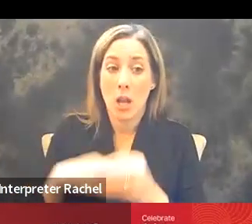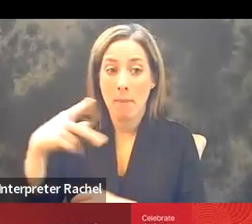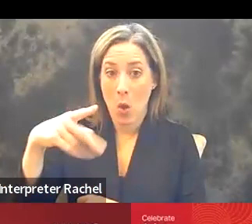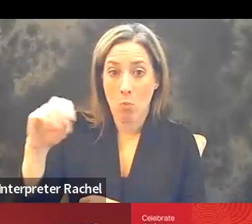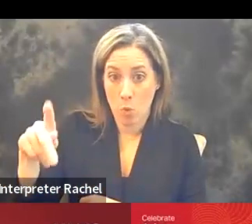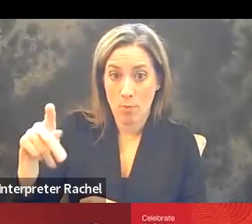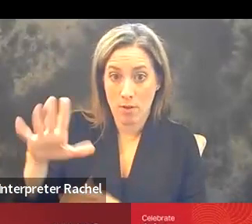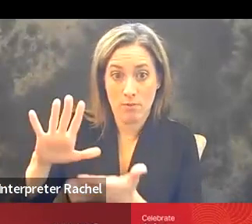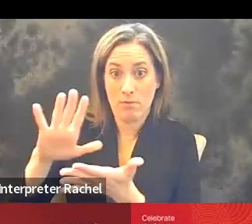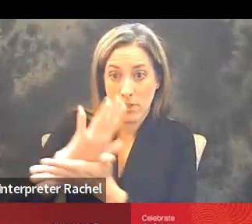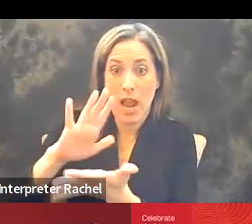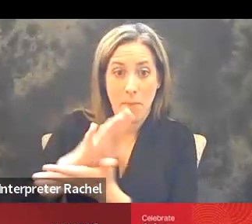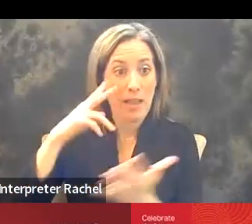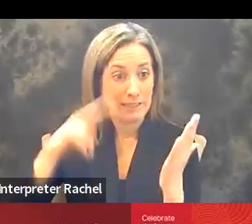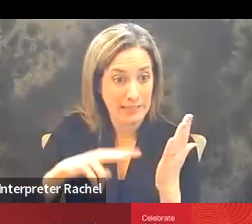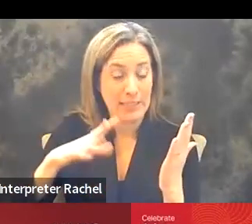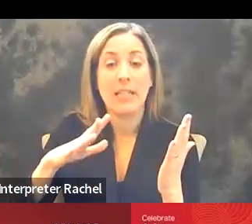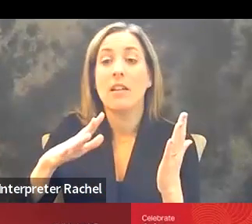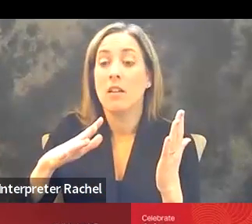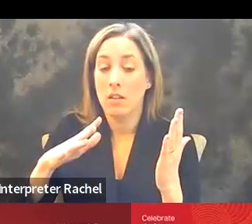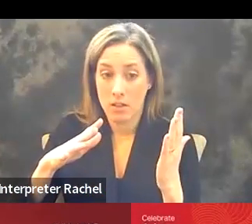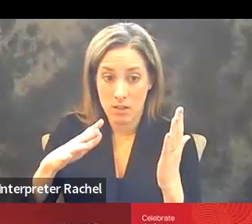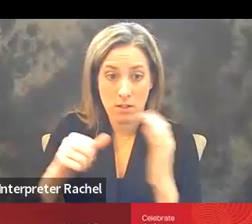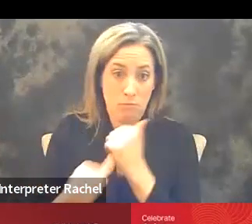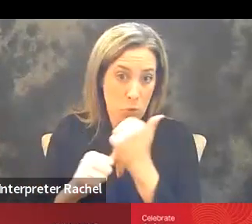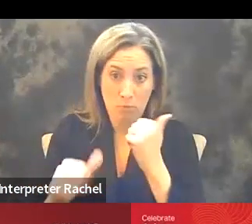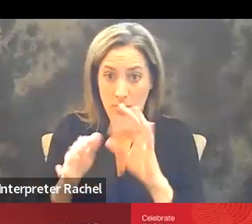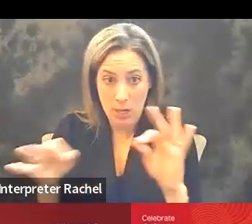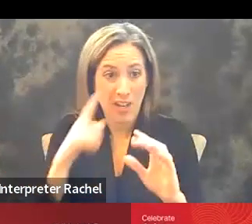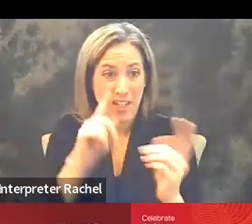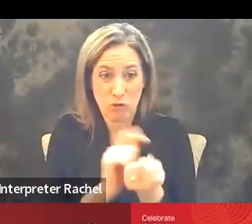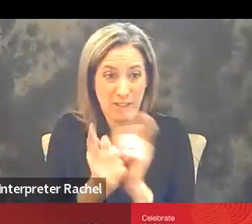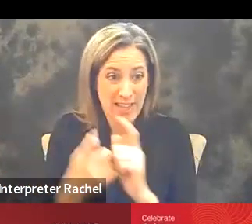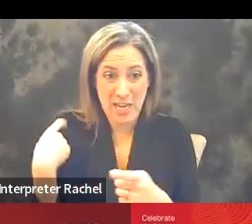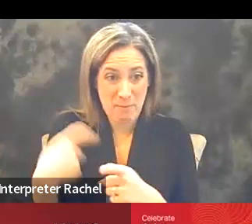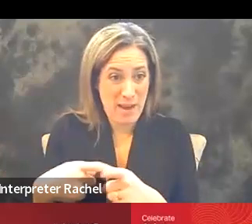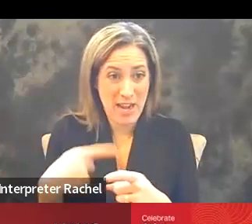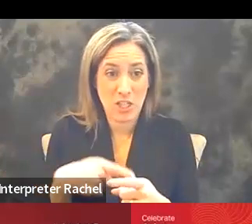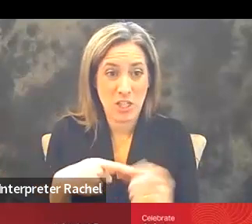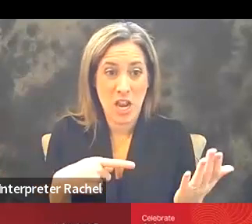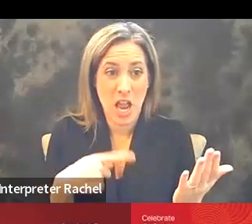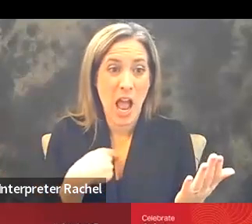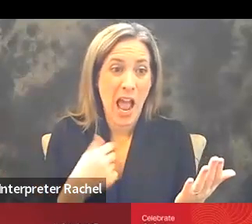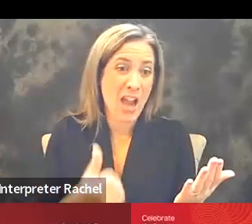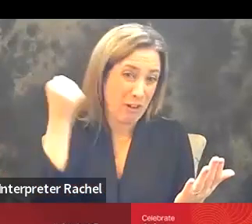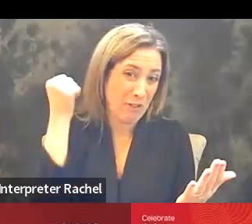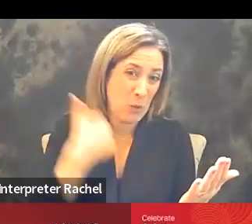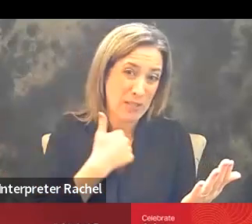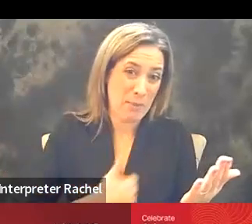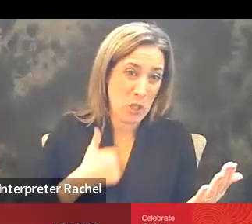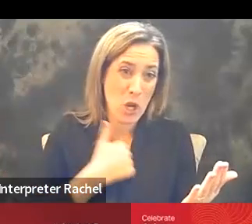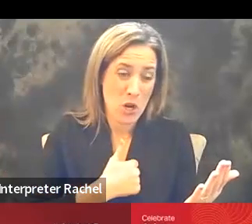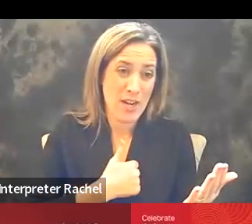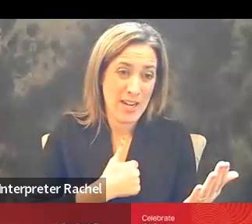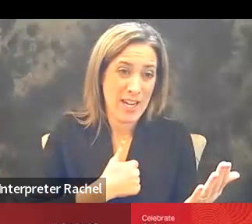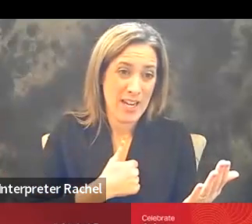this on our patient education materials. And frankly, when you translate into Spanish, I refuse. I'm sorry.